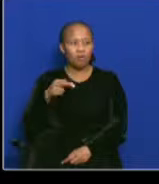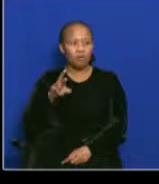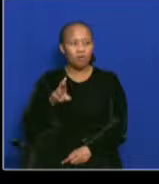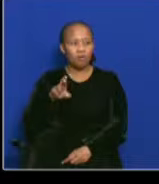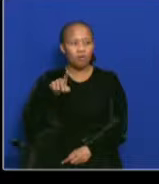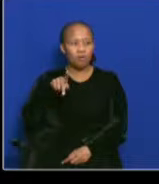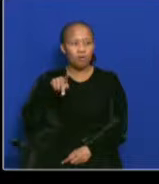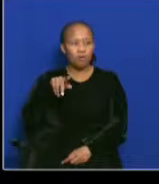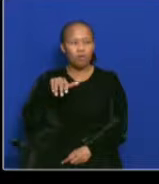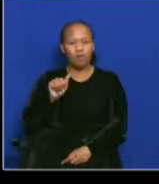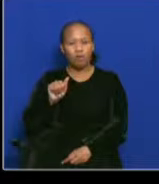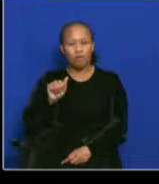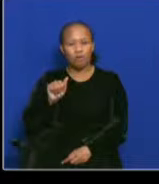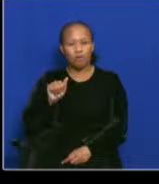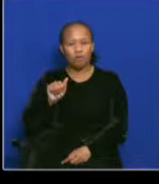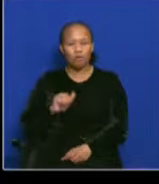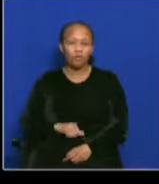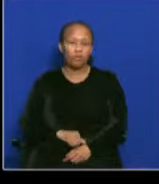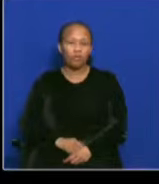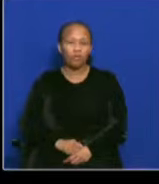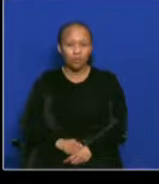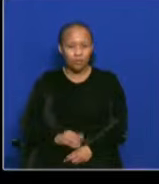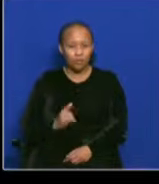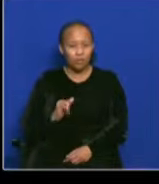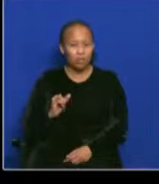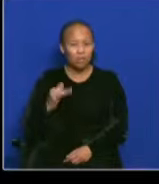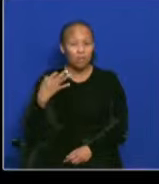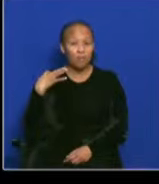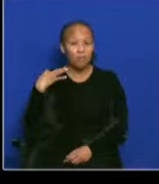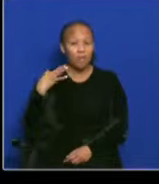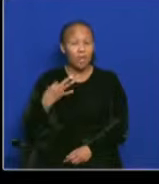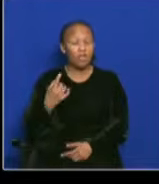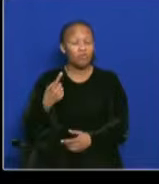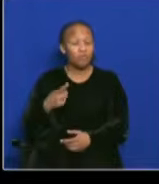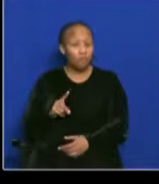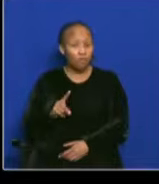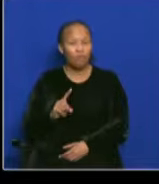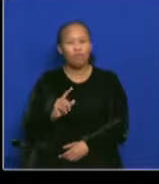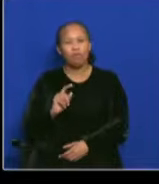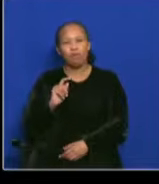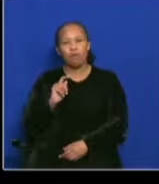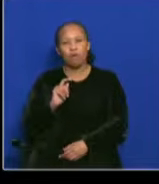it refers to an application for medical device license.